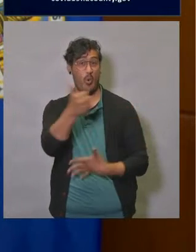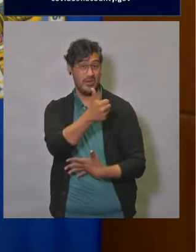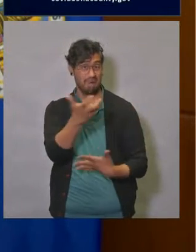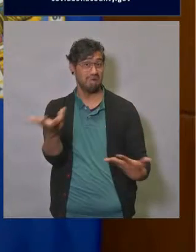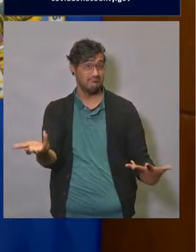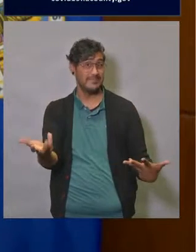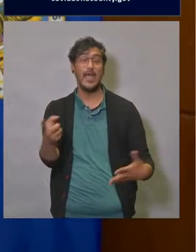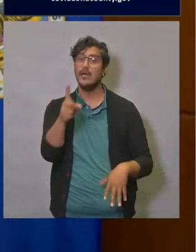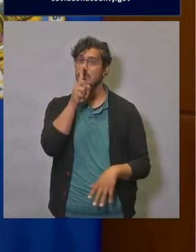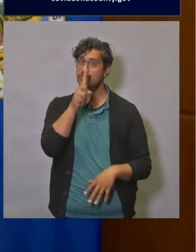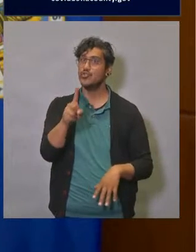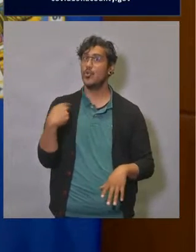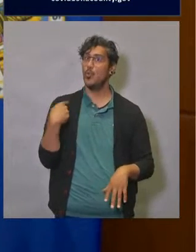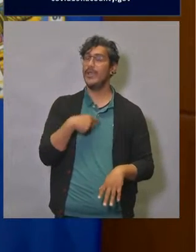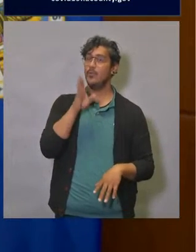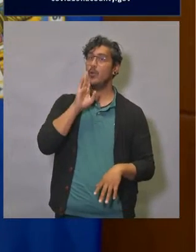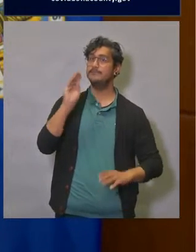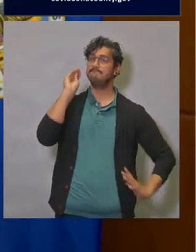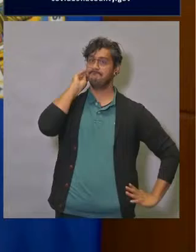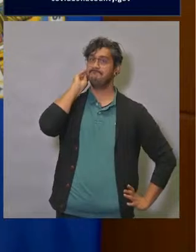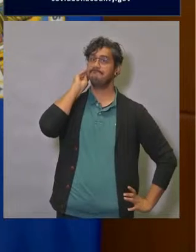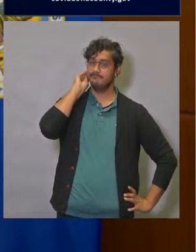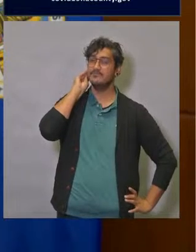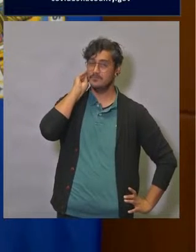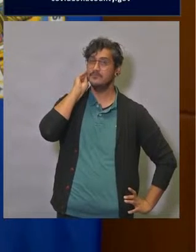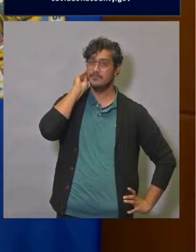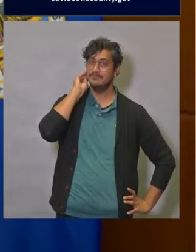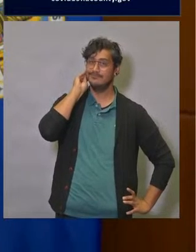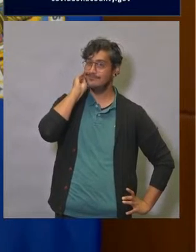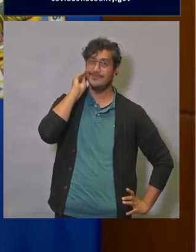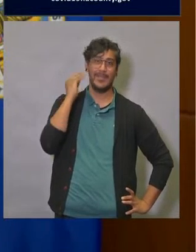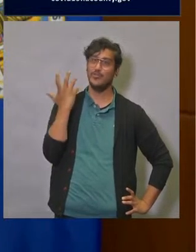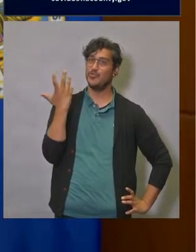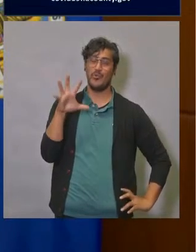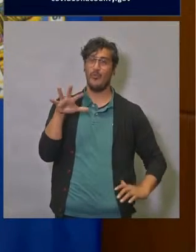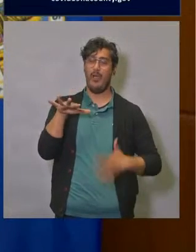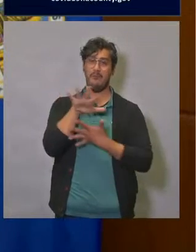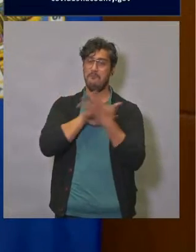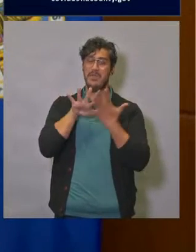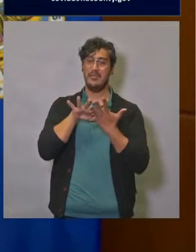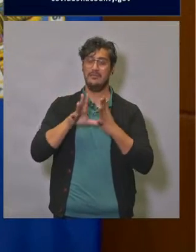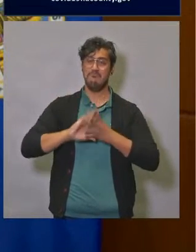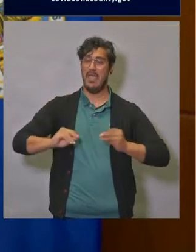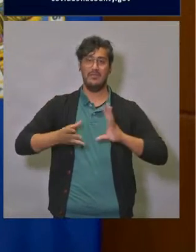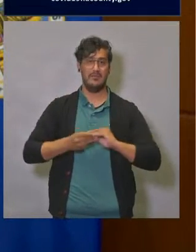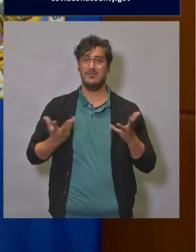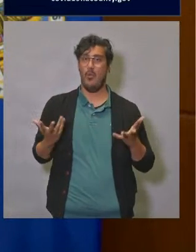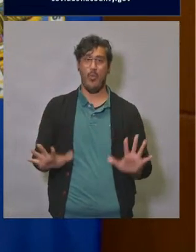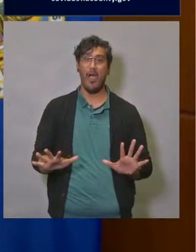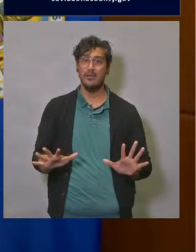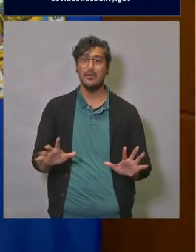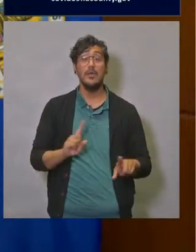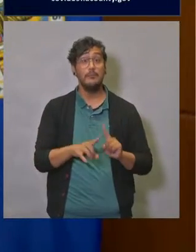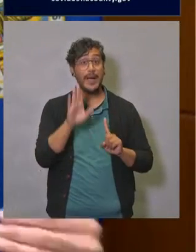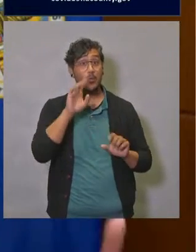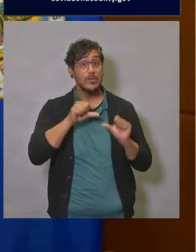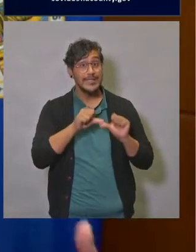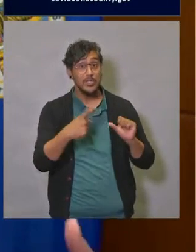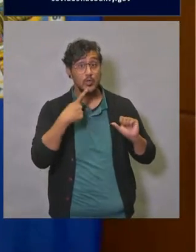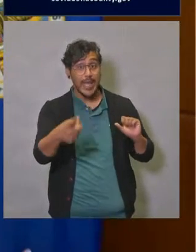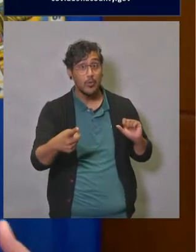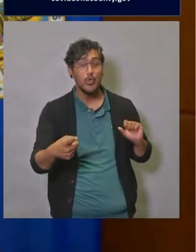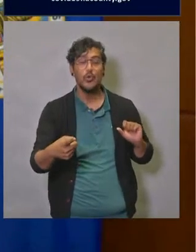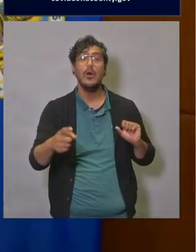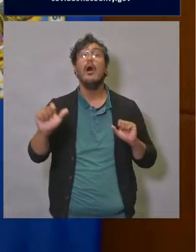we're going to take note of this. Certainly don't want to send mixed messages, but I will say and continue to say this, that even at our